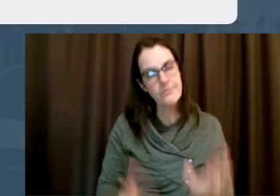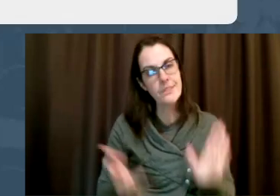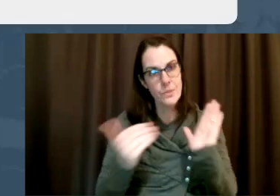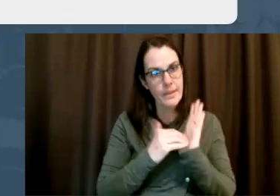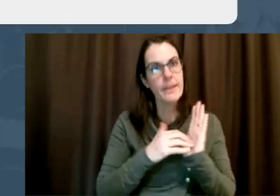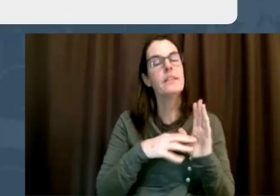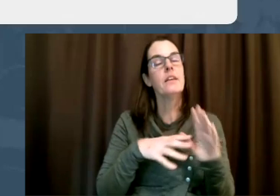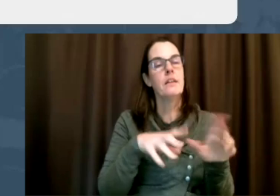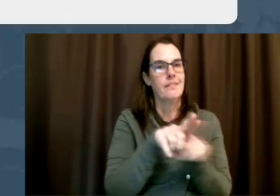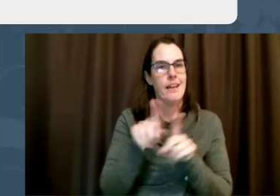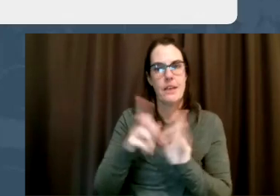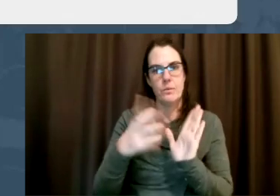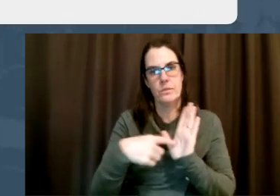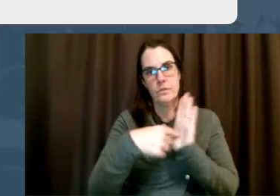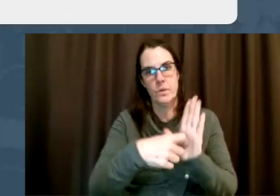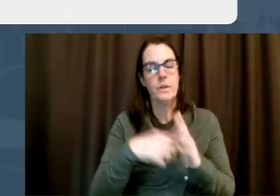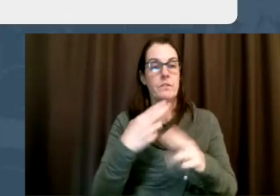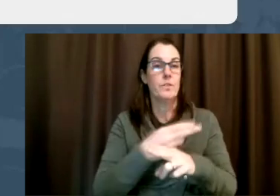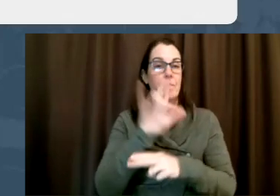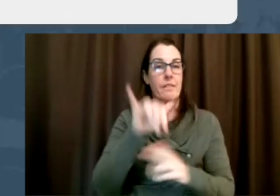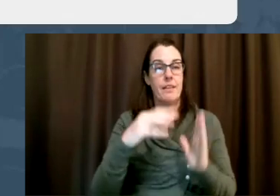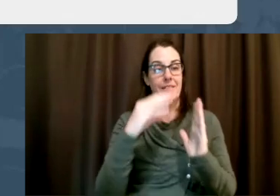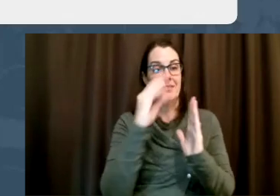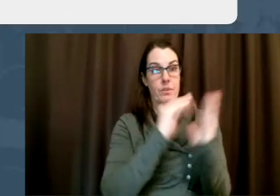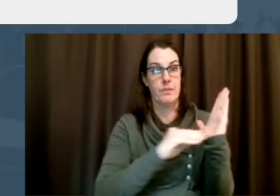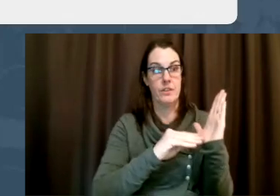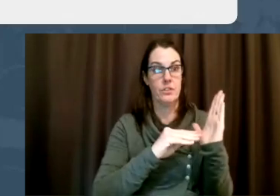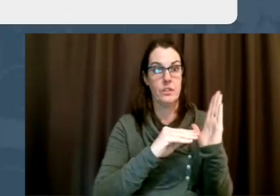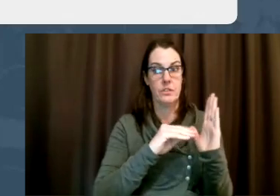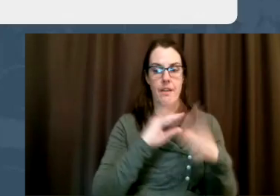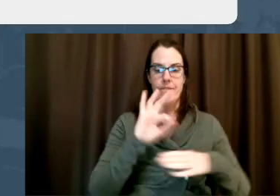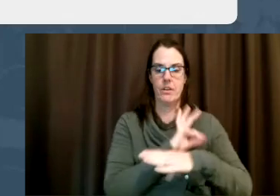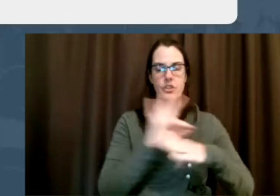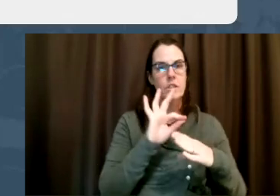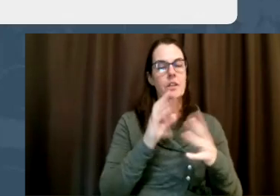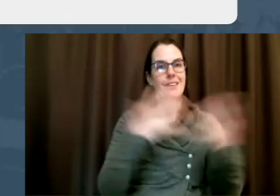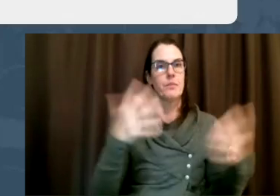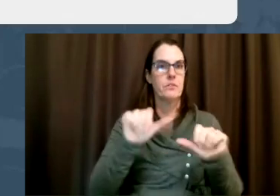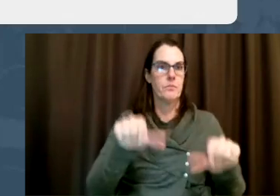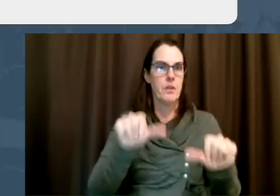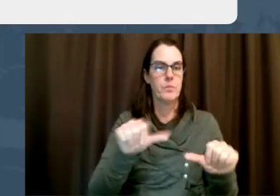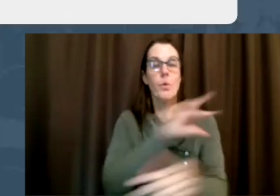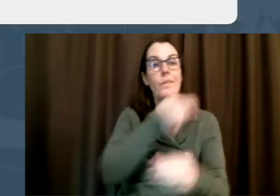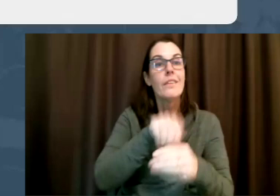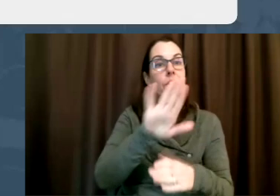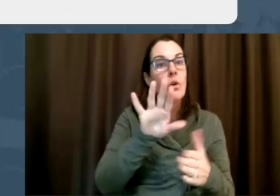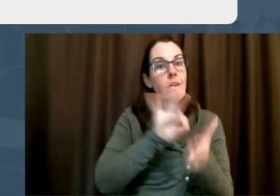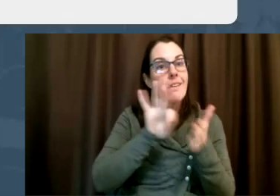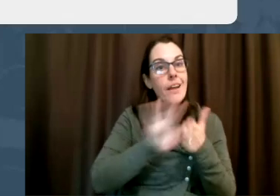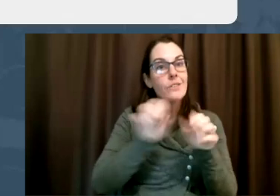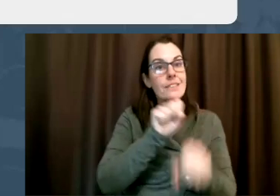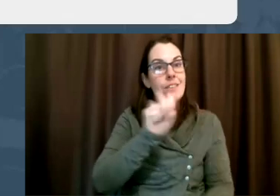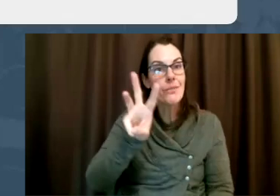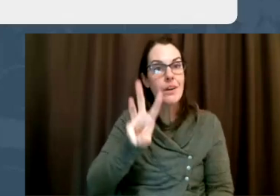documentation functionality as much as possible within the accounting software, that'll help to you'll be able to